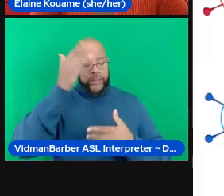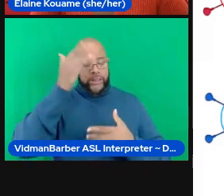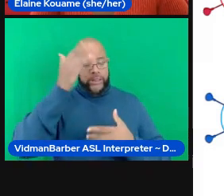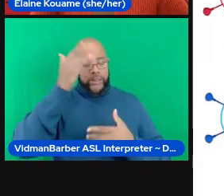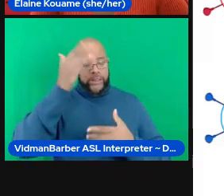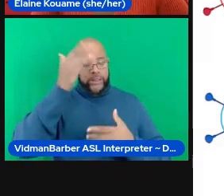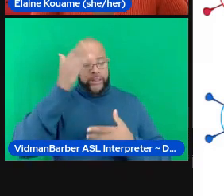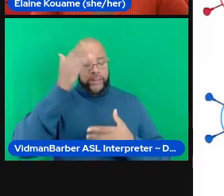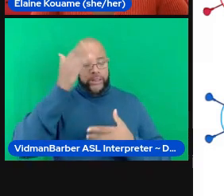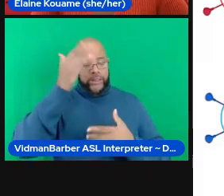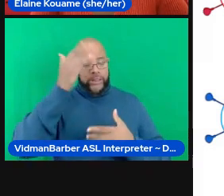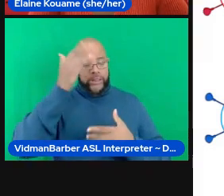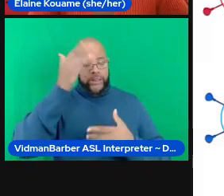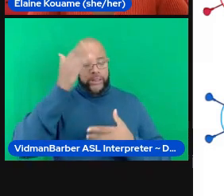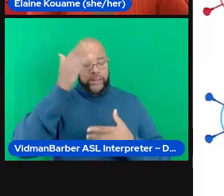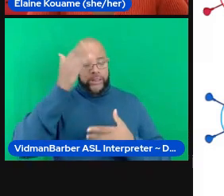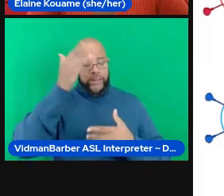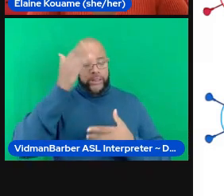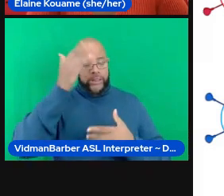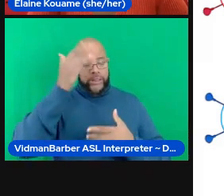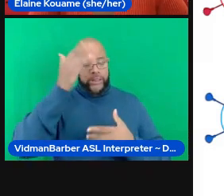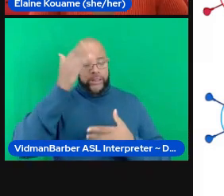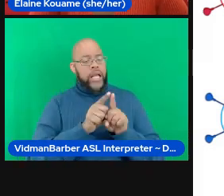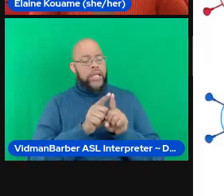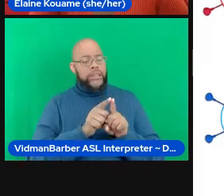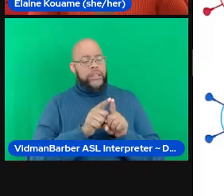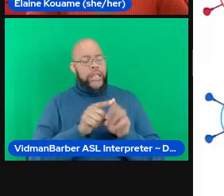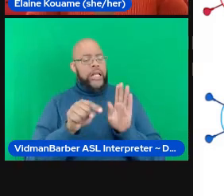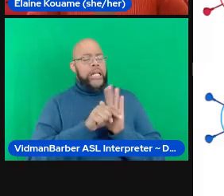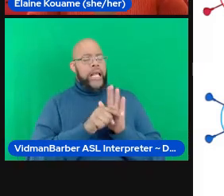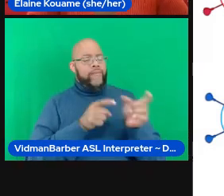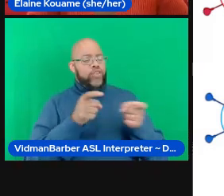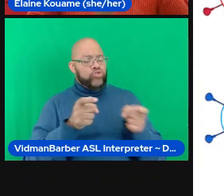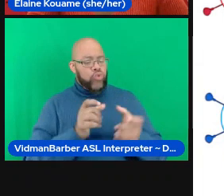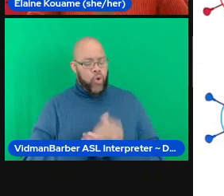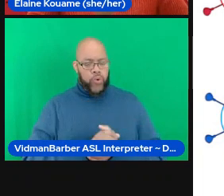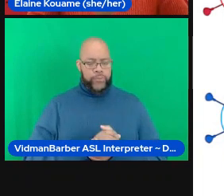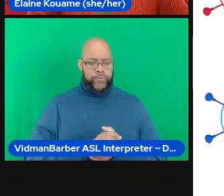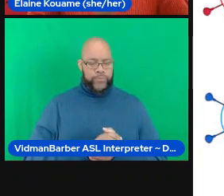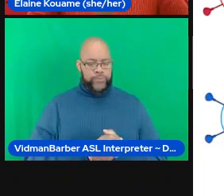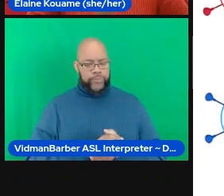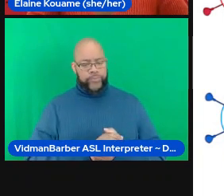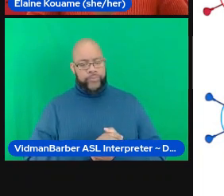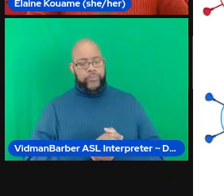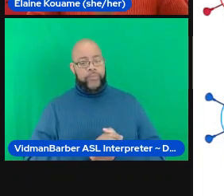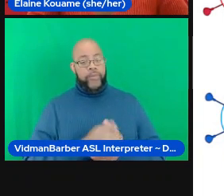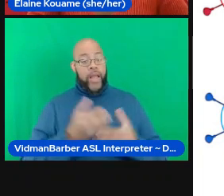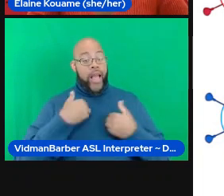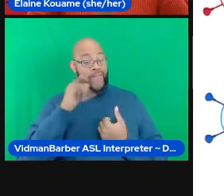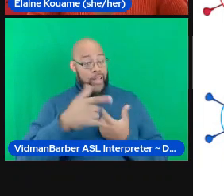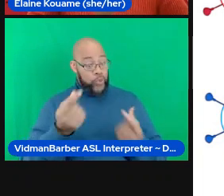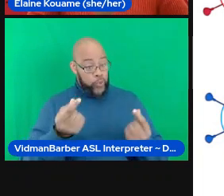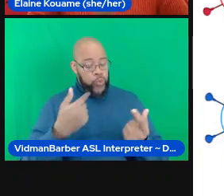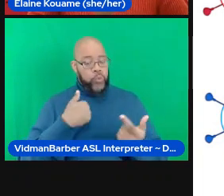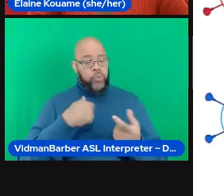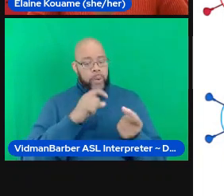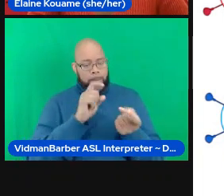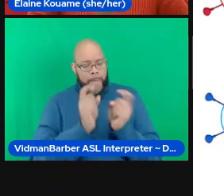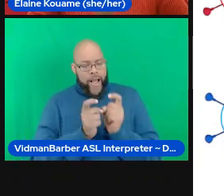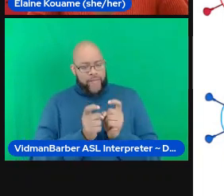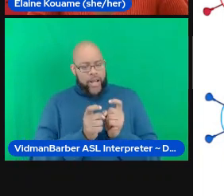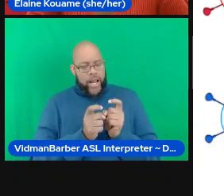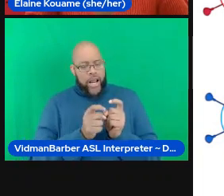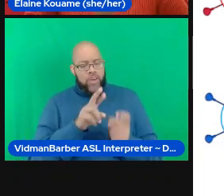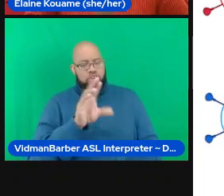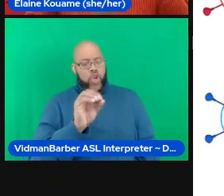understand why, and the other could be used as a negative control. So to have that, we genetically modify